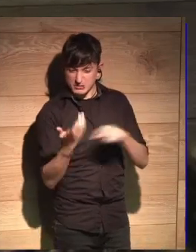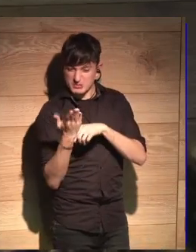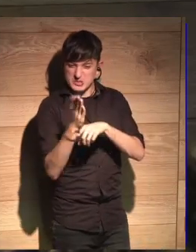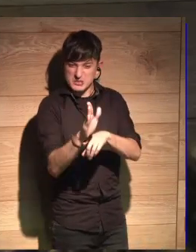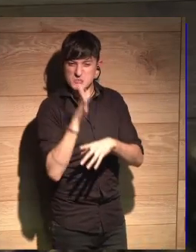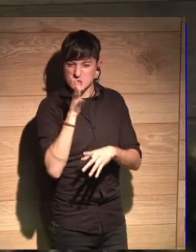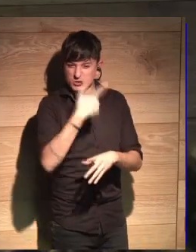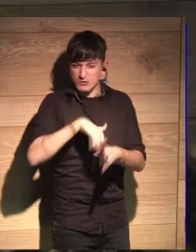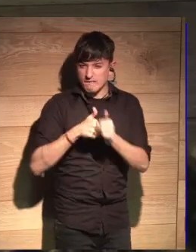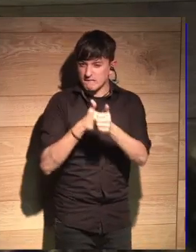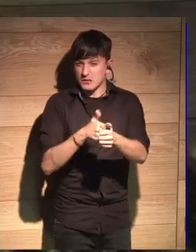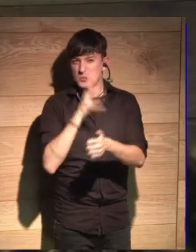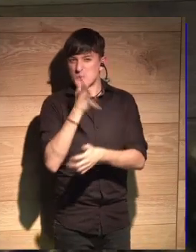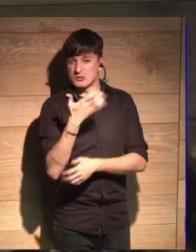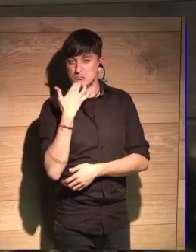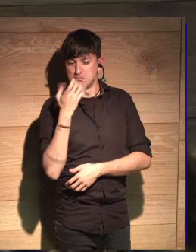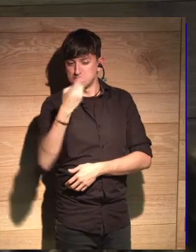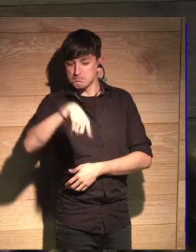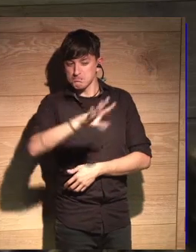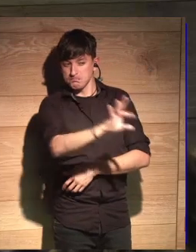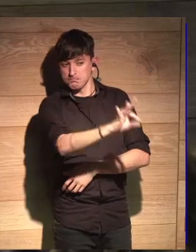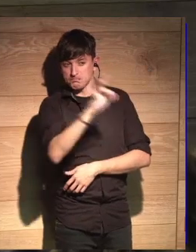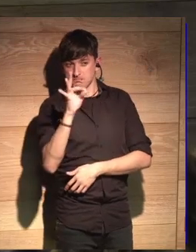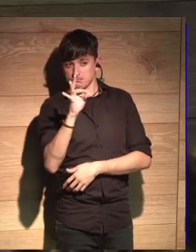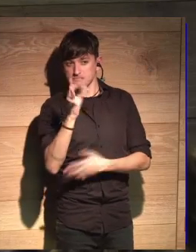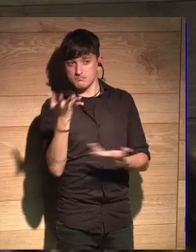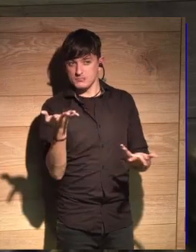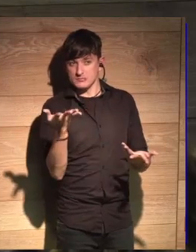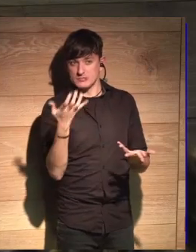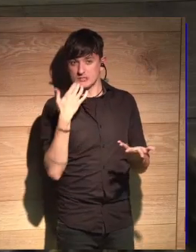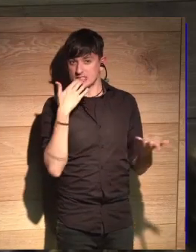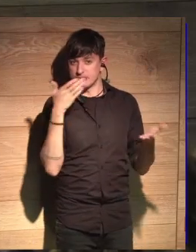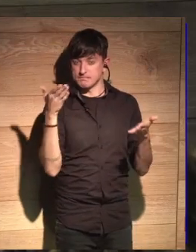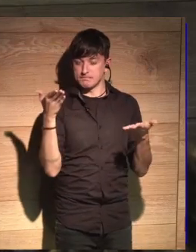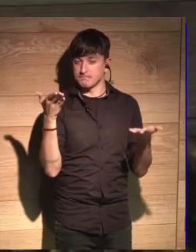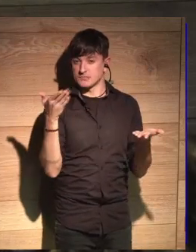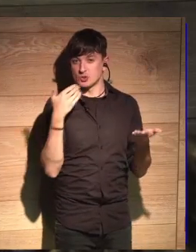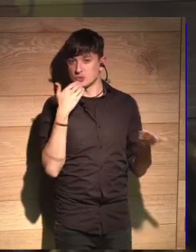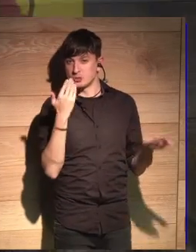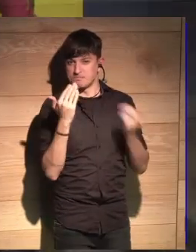in this way? Hate is increasing and increasing. What can we do about that?